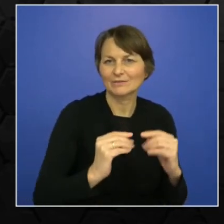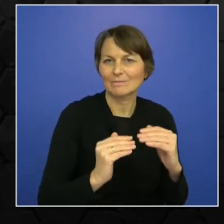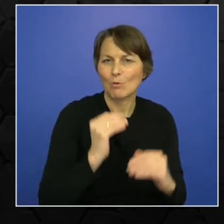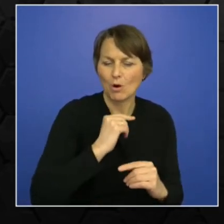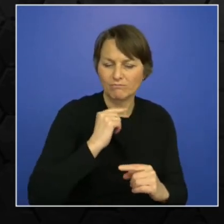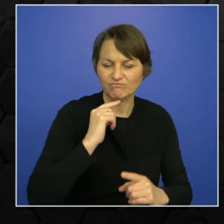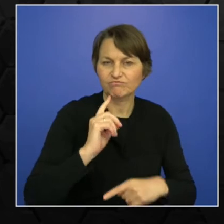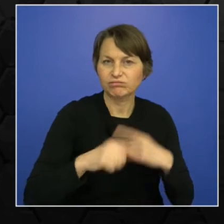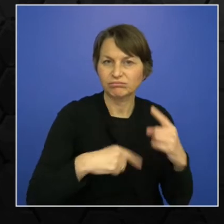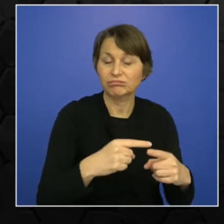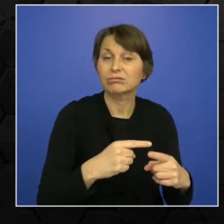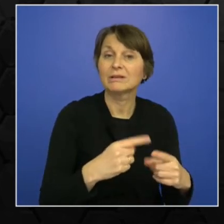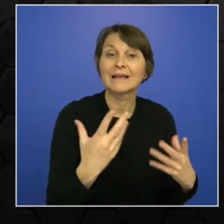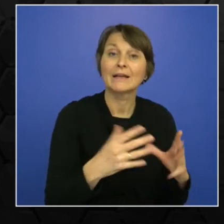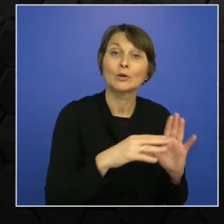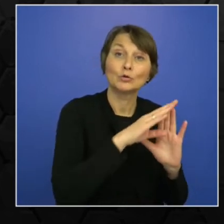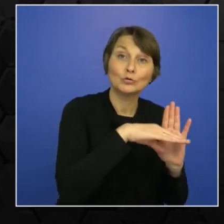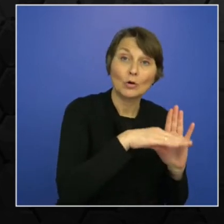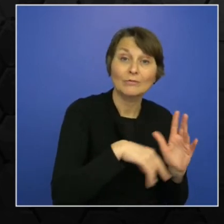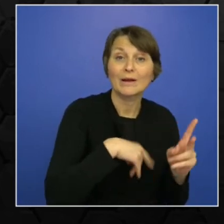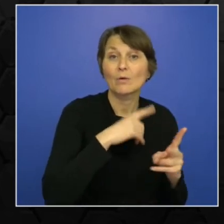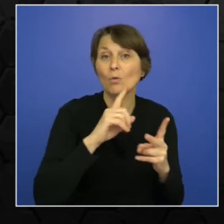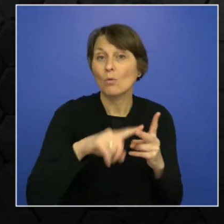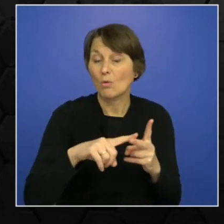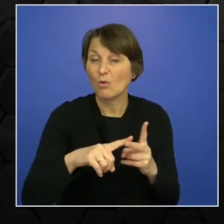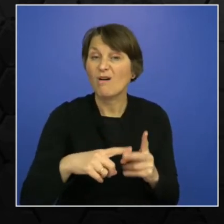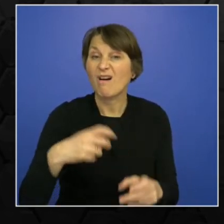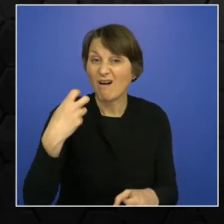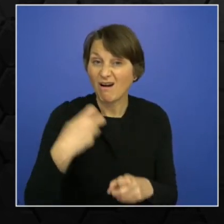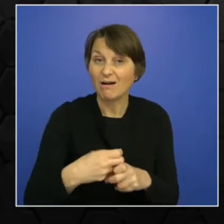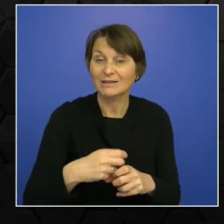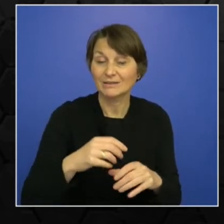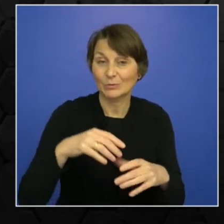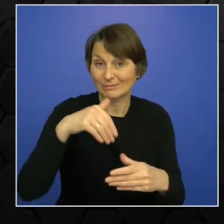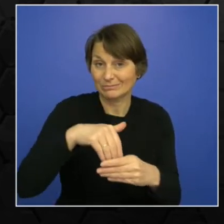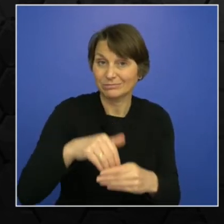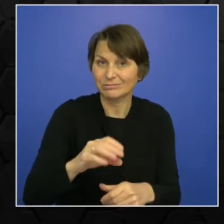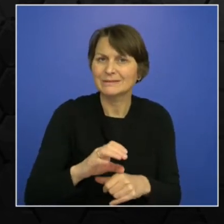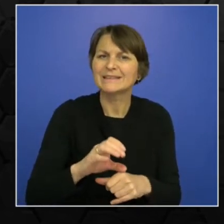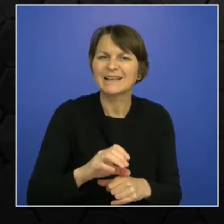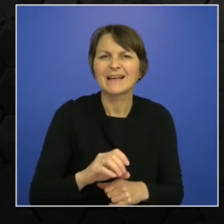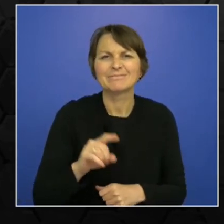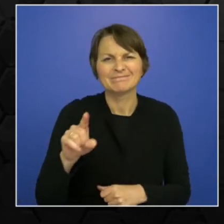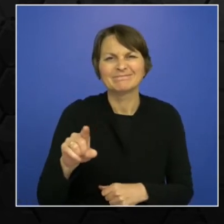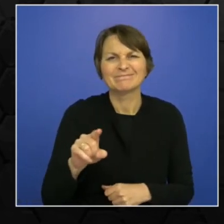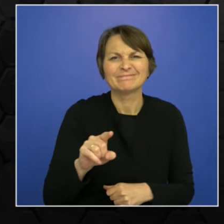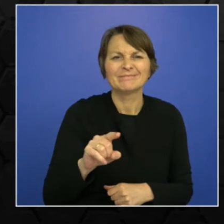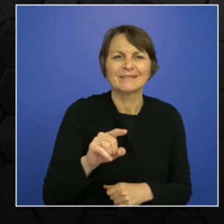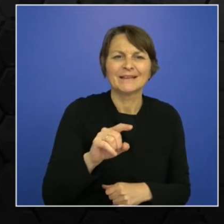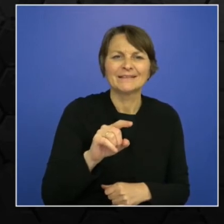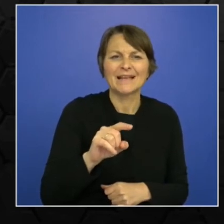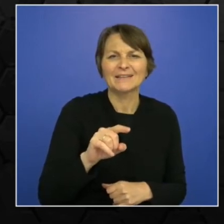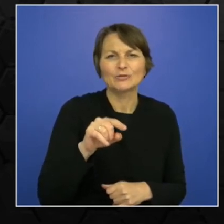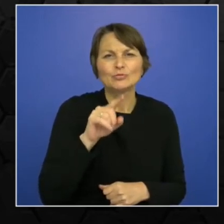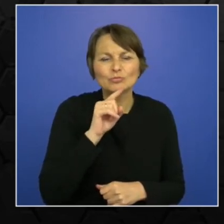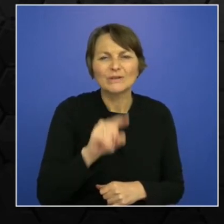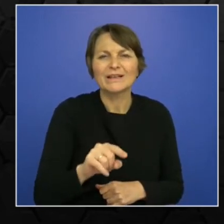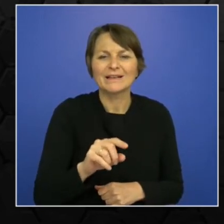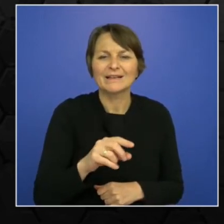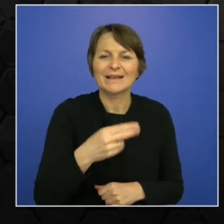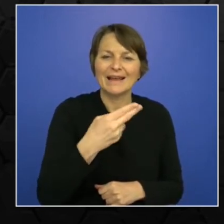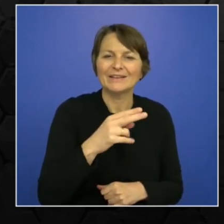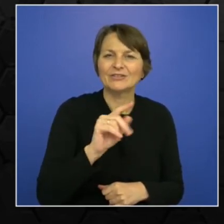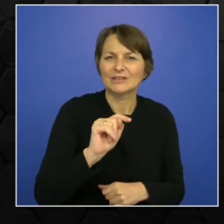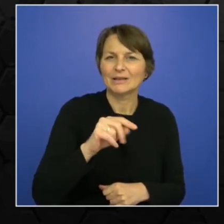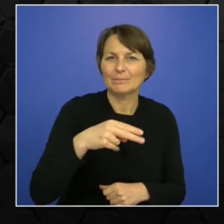well as hardware. For software, we have Android-based neural network APIs, and for hardware, we have edge TPUs,